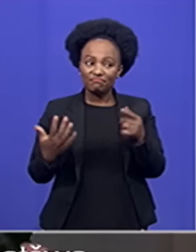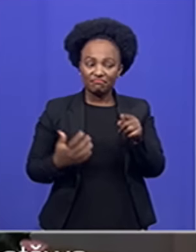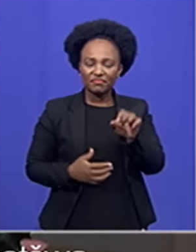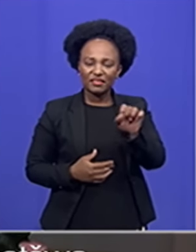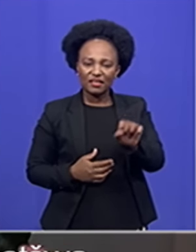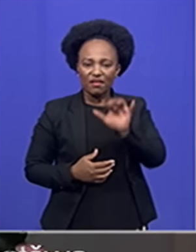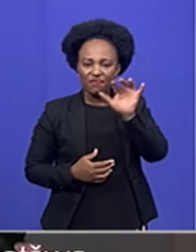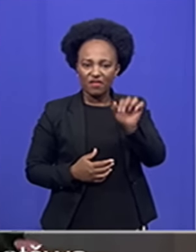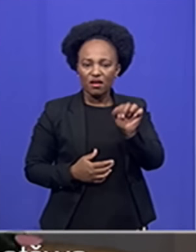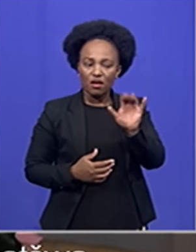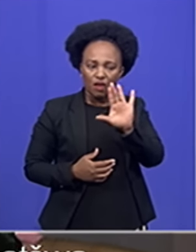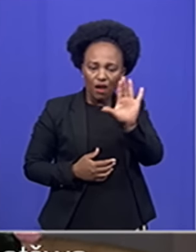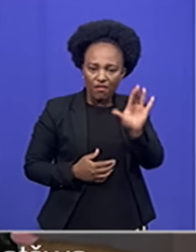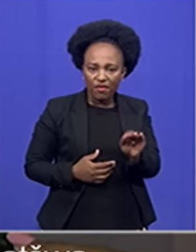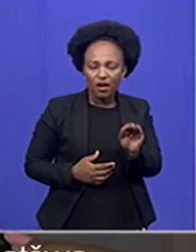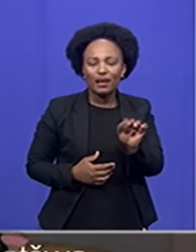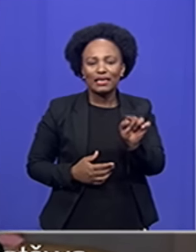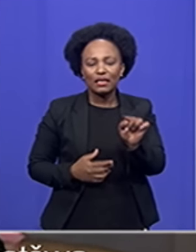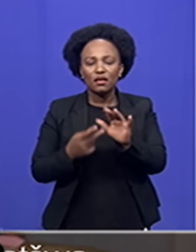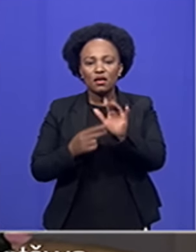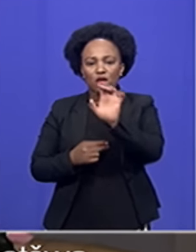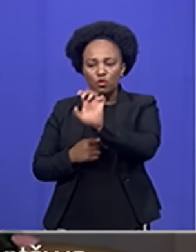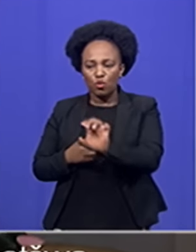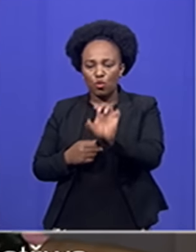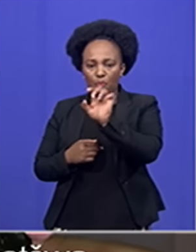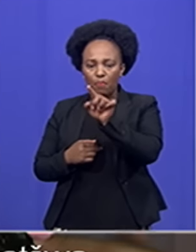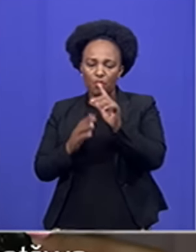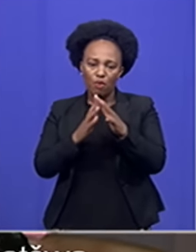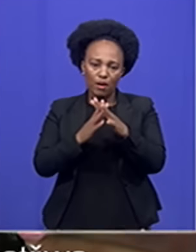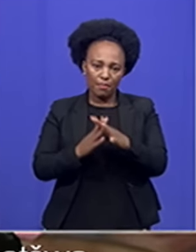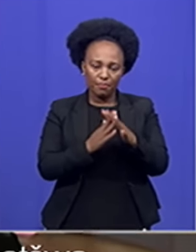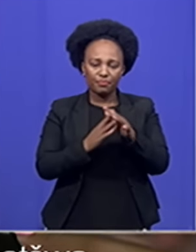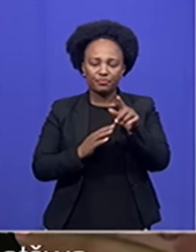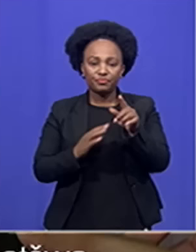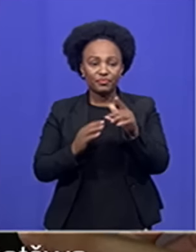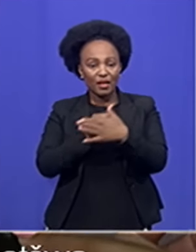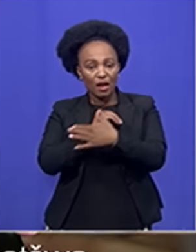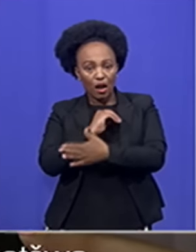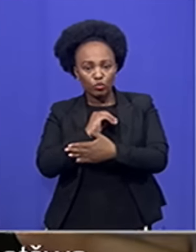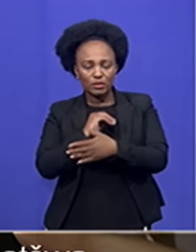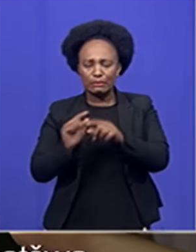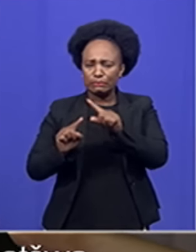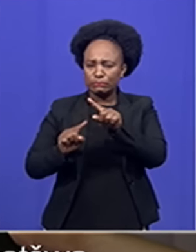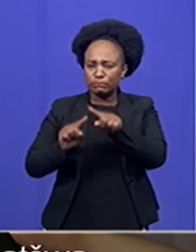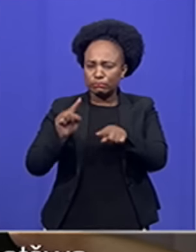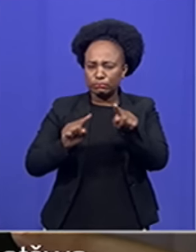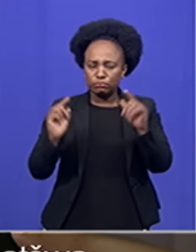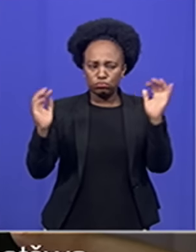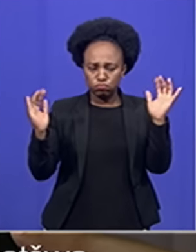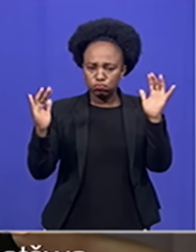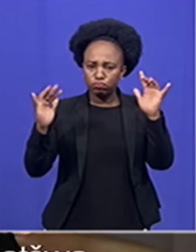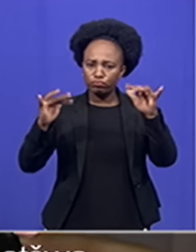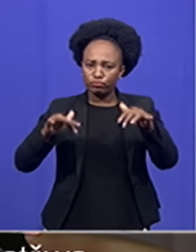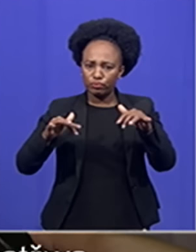borwa kgotsa ko nageng ya Europe or ko nageng ya America so ke dinaga tse di boneng di le ka kwano di tla di